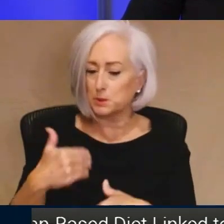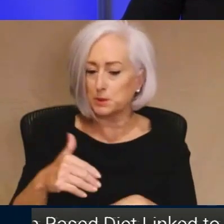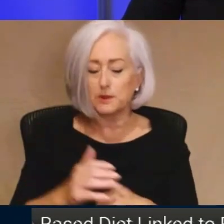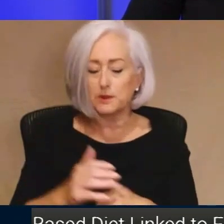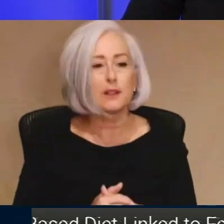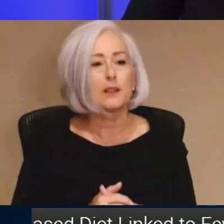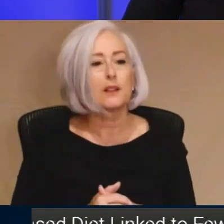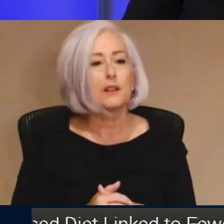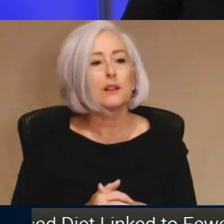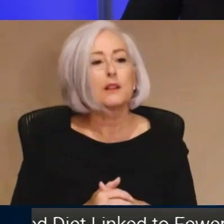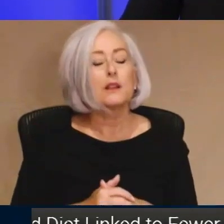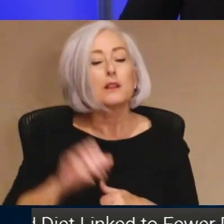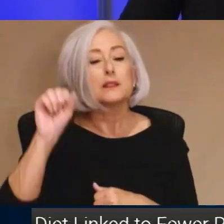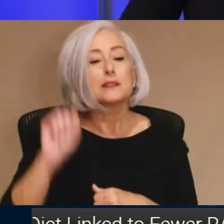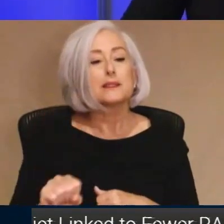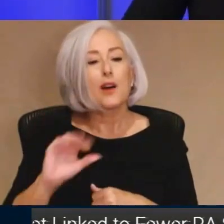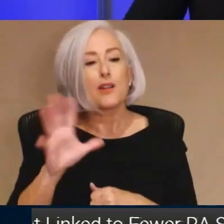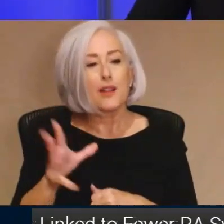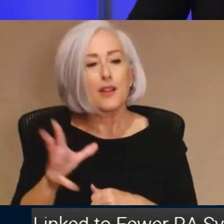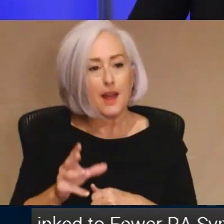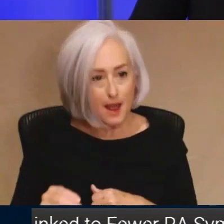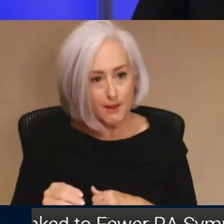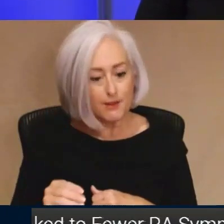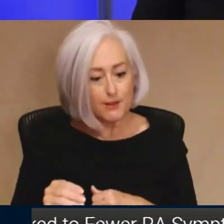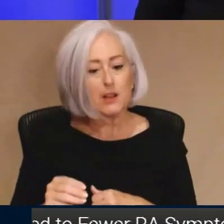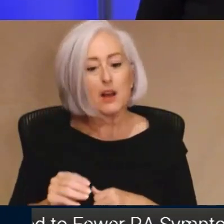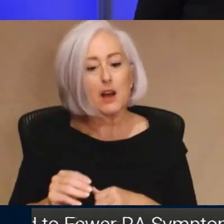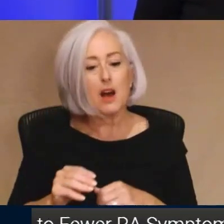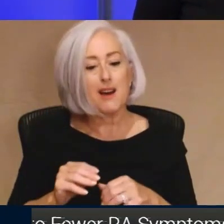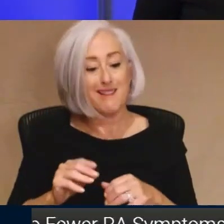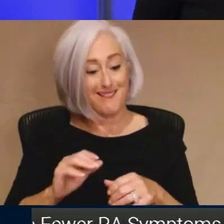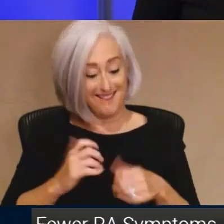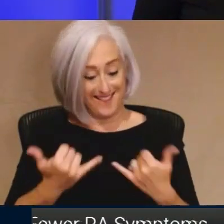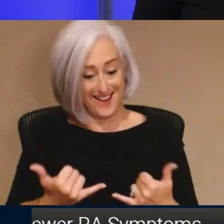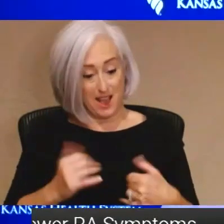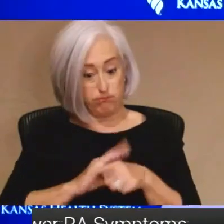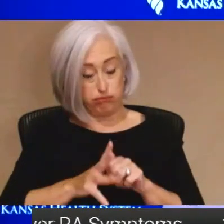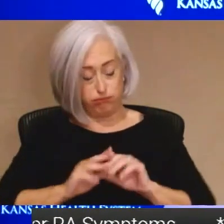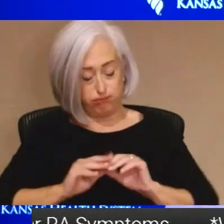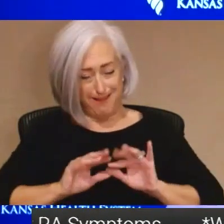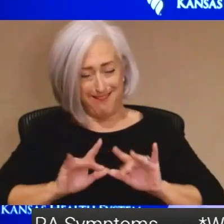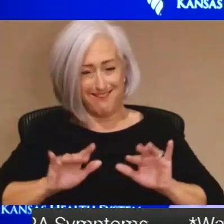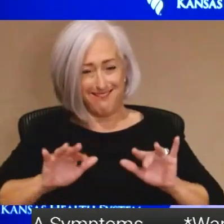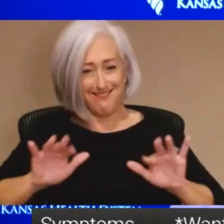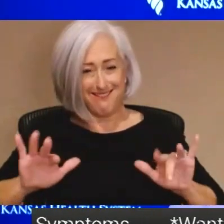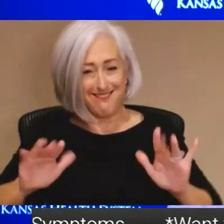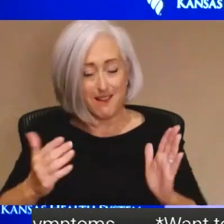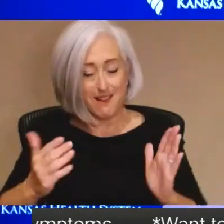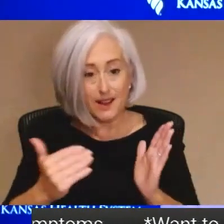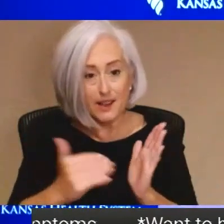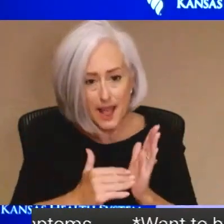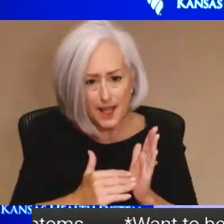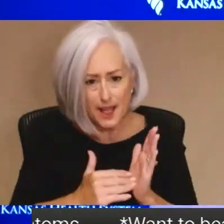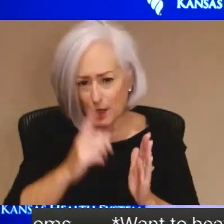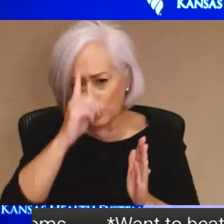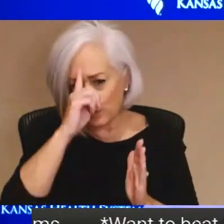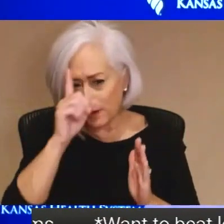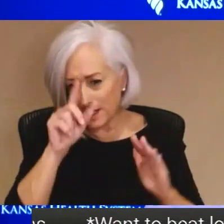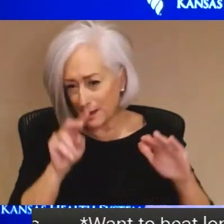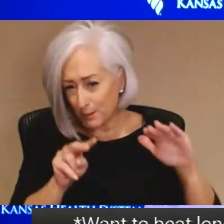preview to the pandemic's next chapter. What are your thoughts on that? You know, I think it's so hard to say. Every country is